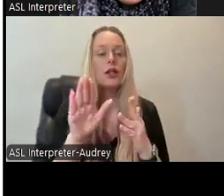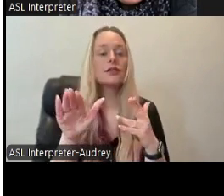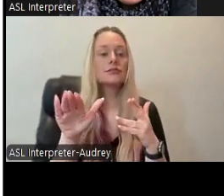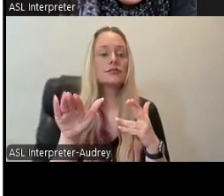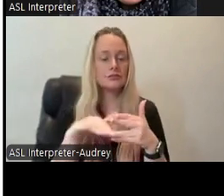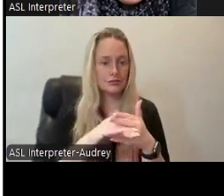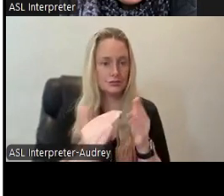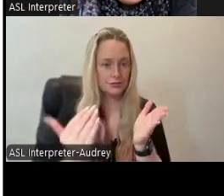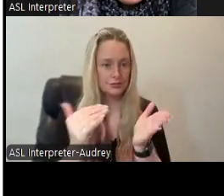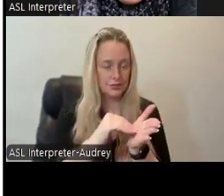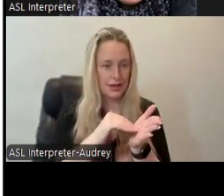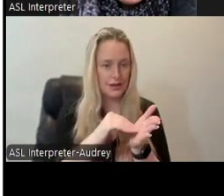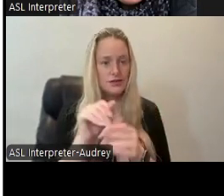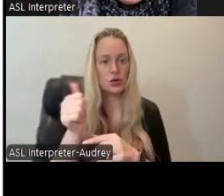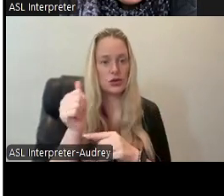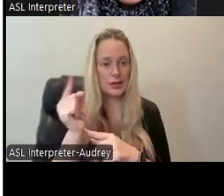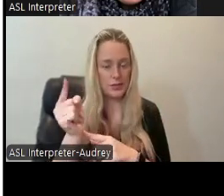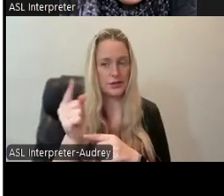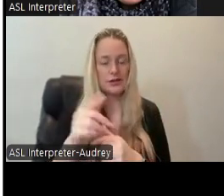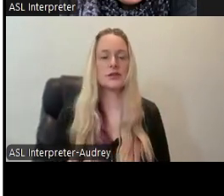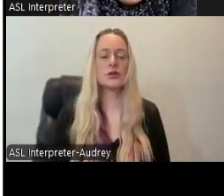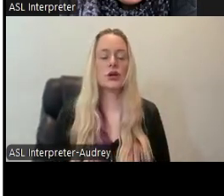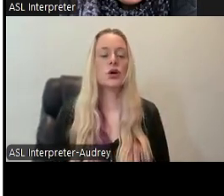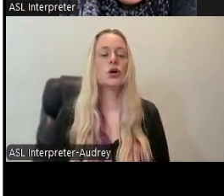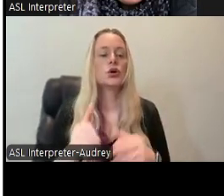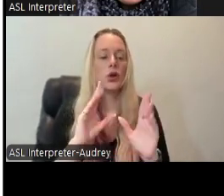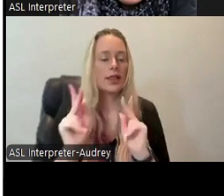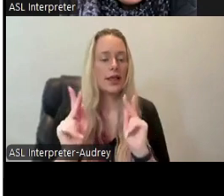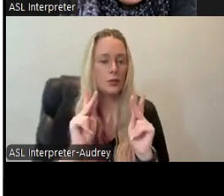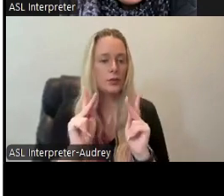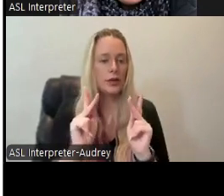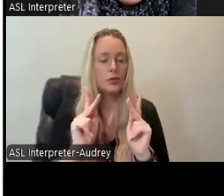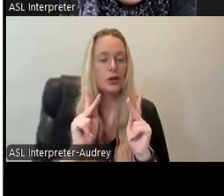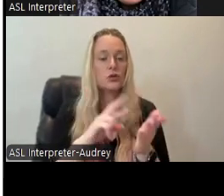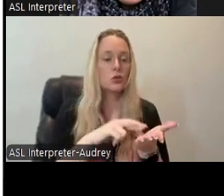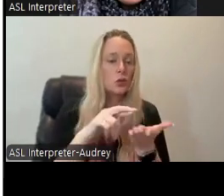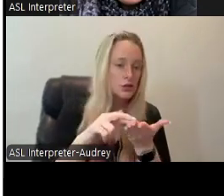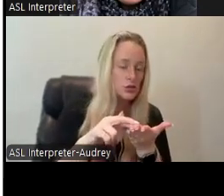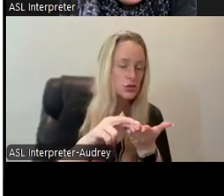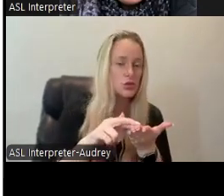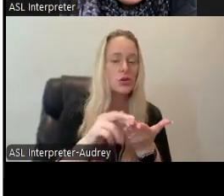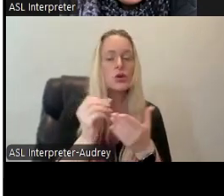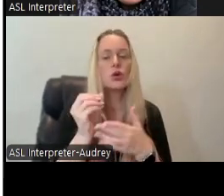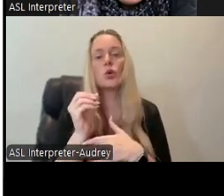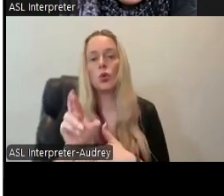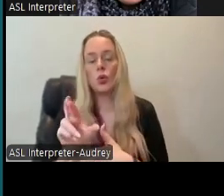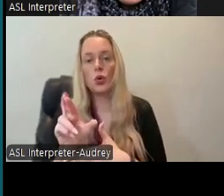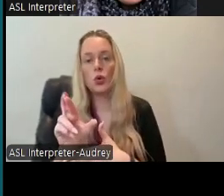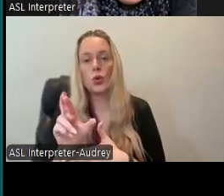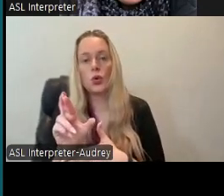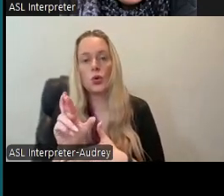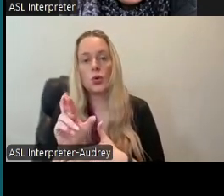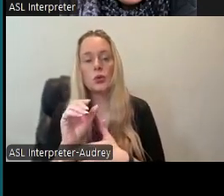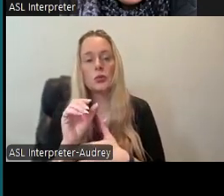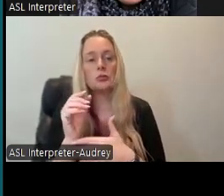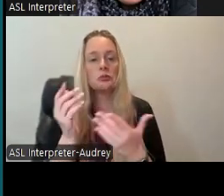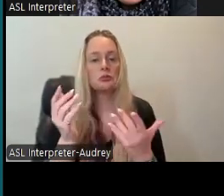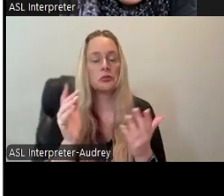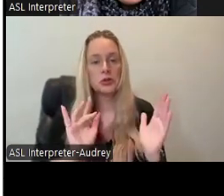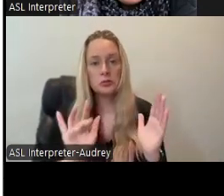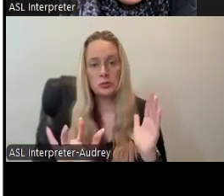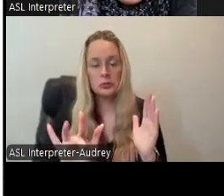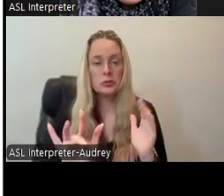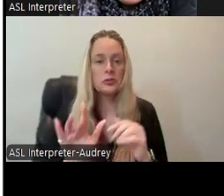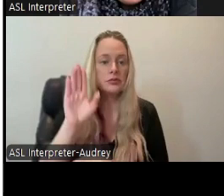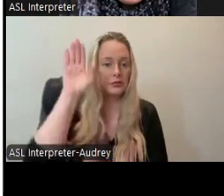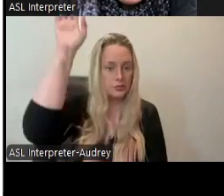hiatus of 10 minutes to allow individuals to either register or to indicate again